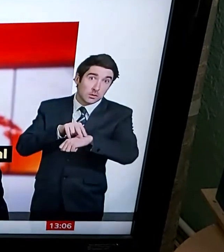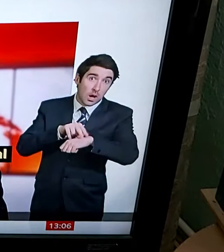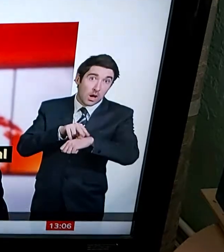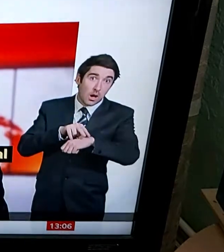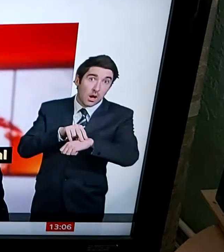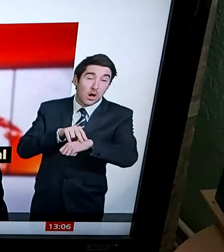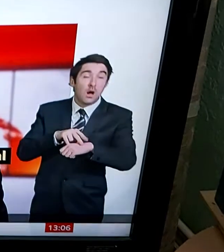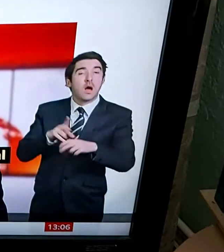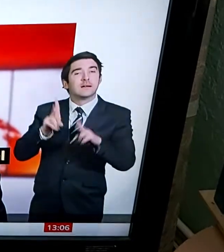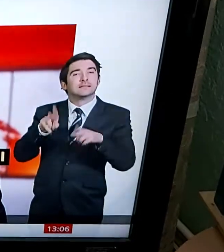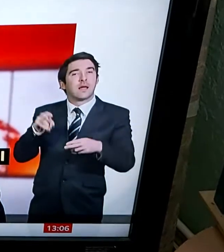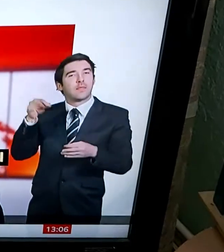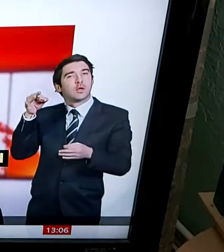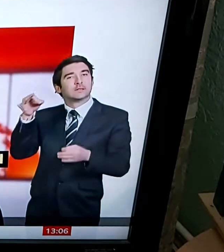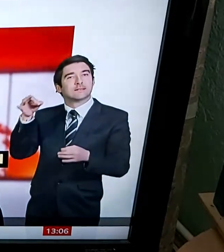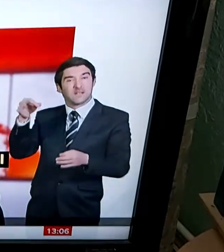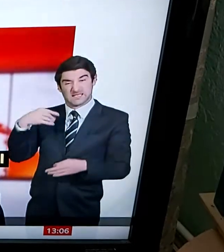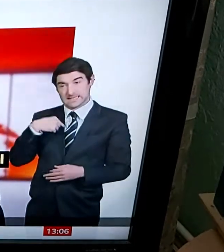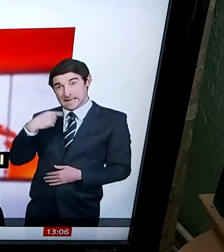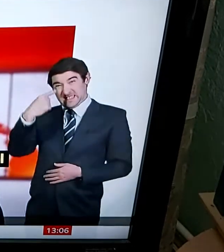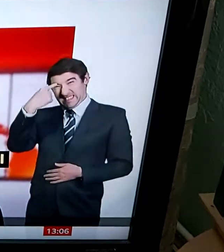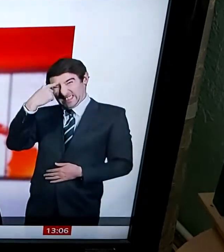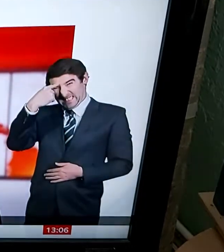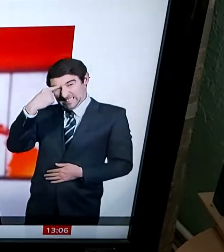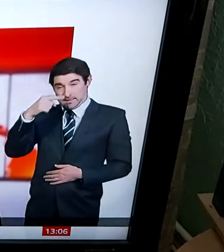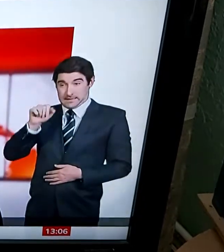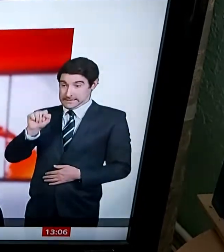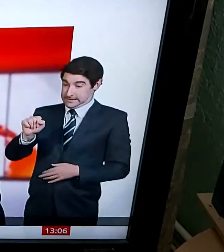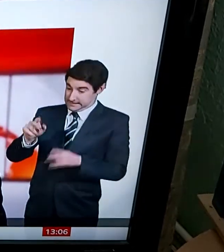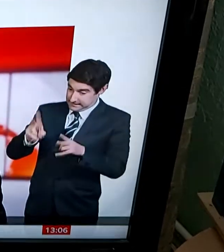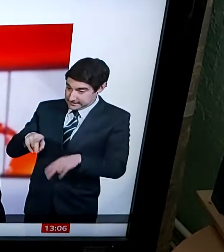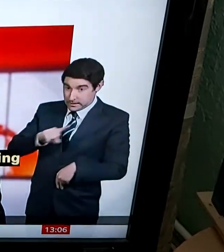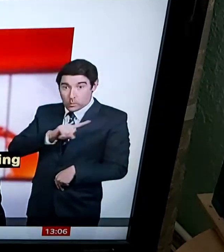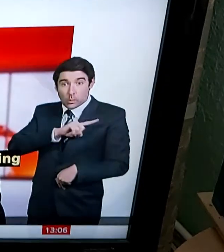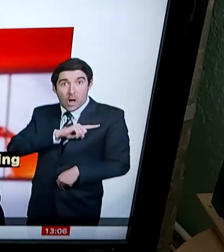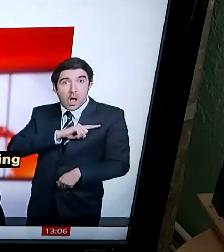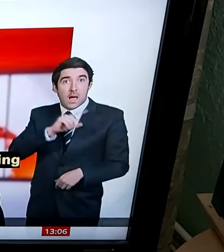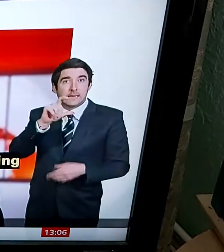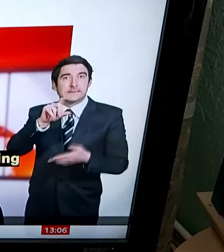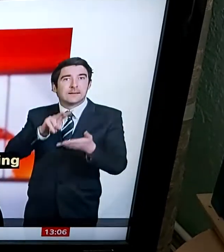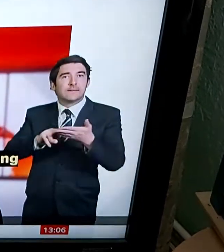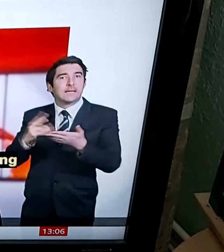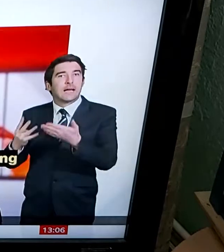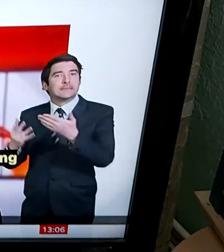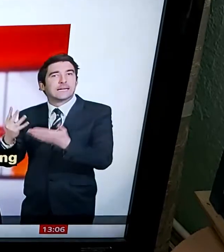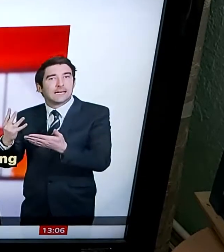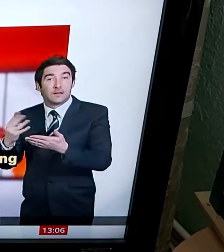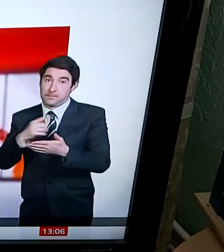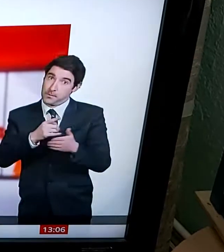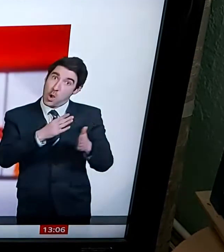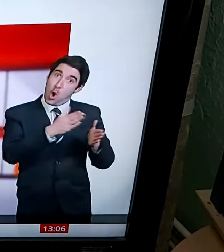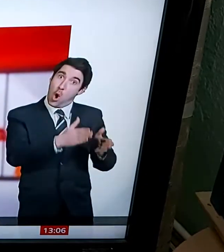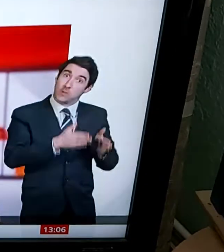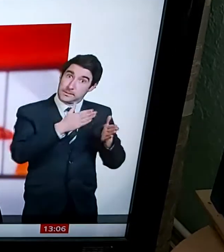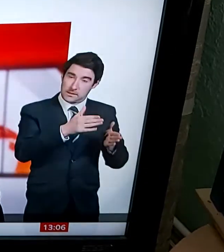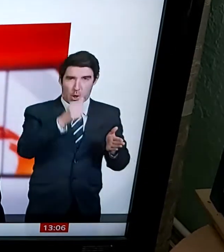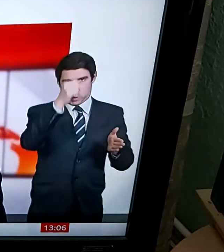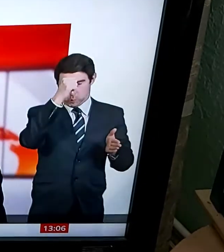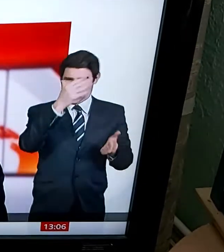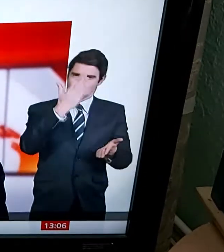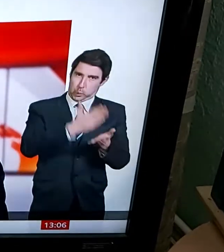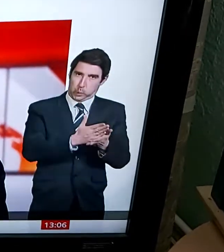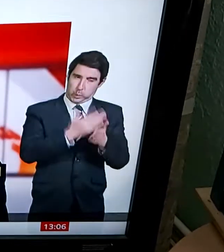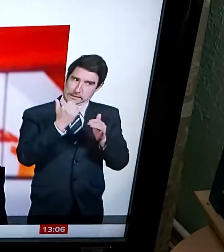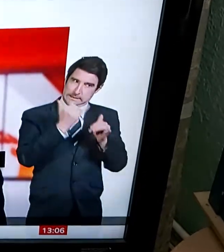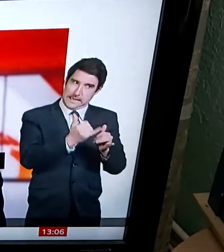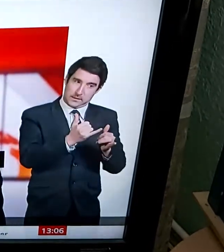death certificates saying they think the death is linked to COVID-19. All the ones in hospitals are based on people who were tested. So there's a little